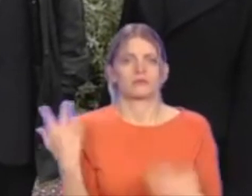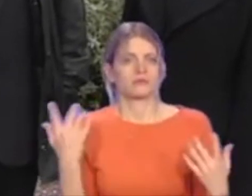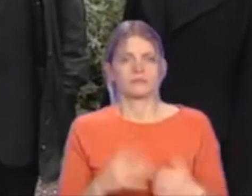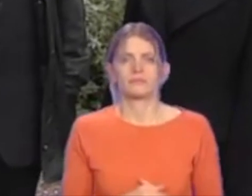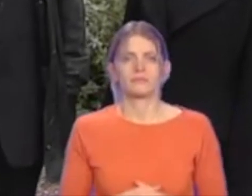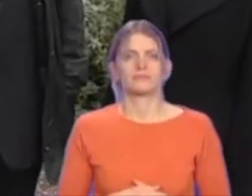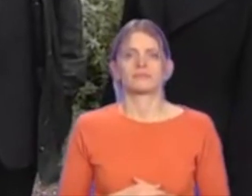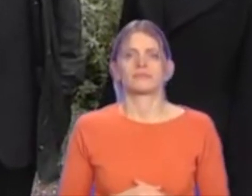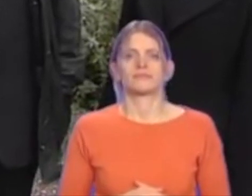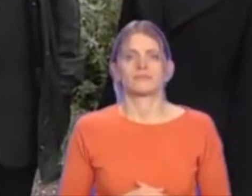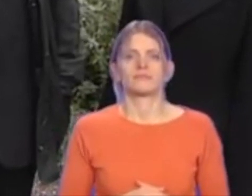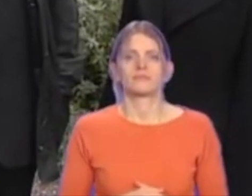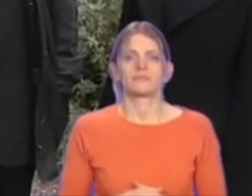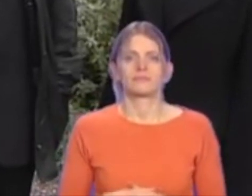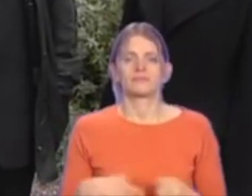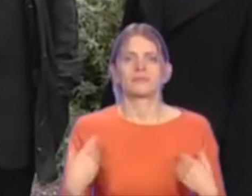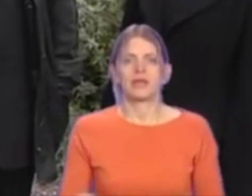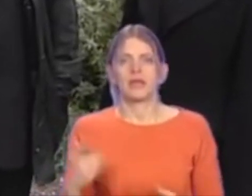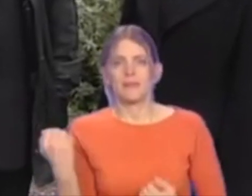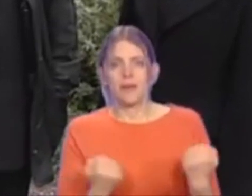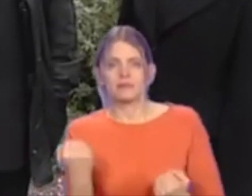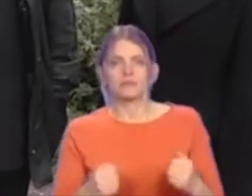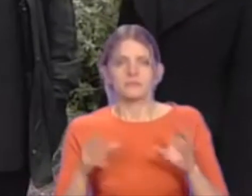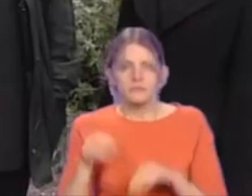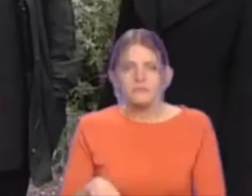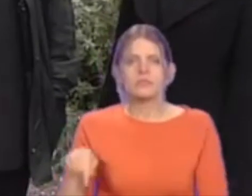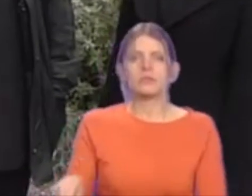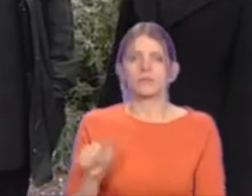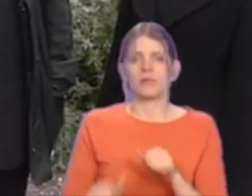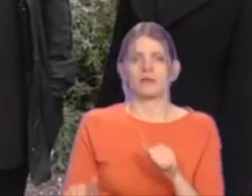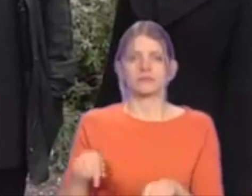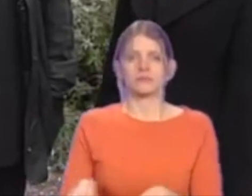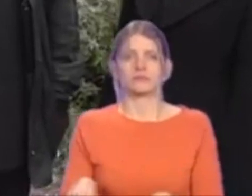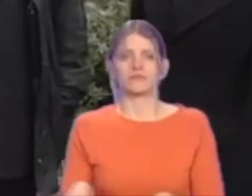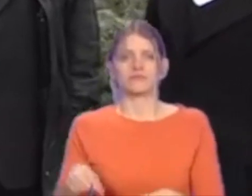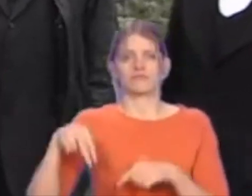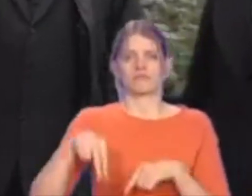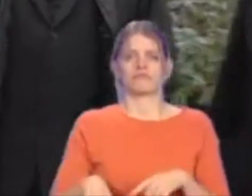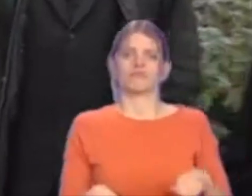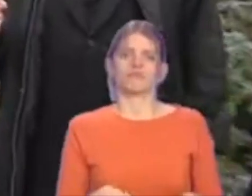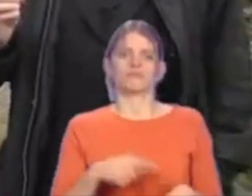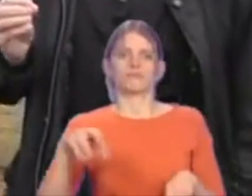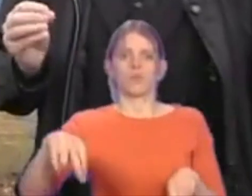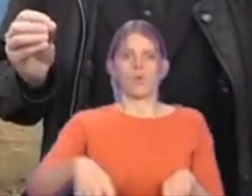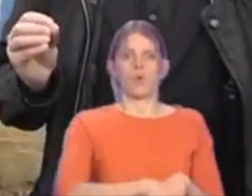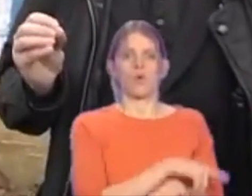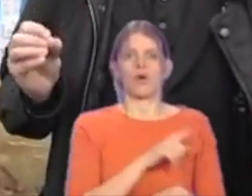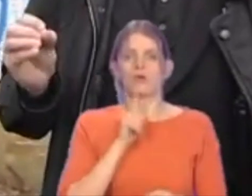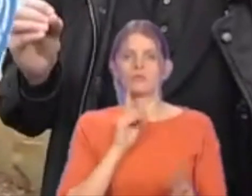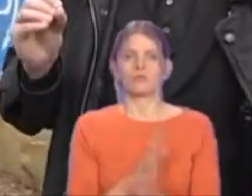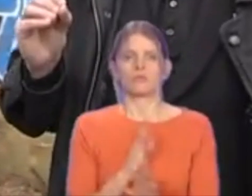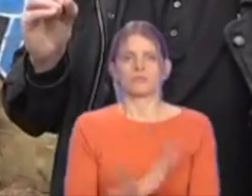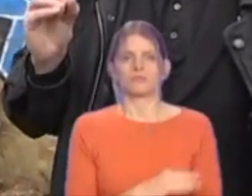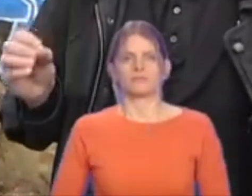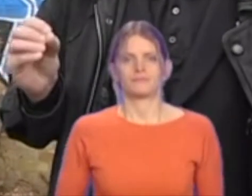actually drove in front of the camera, so it actually obscured the drop, which is just absolutely ideal, it really is. But yeah, well done. I mean, it was just a question